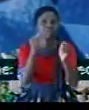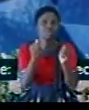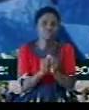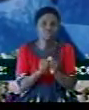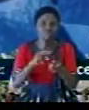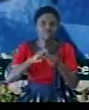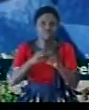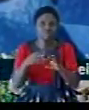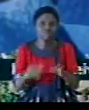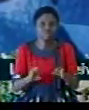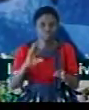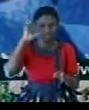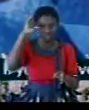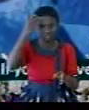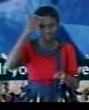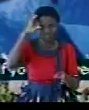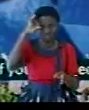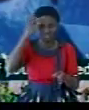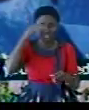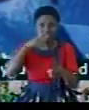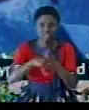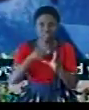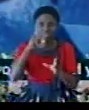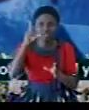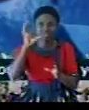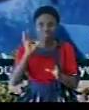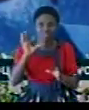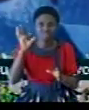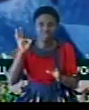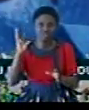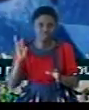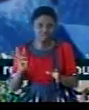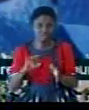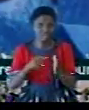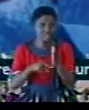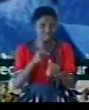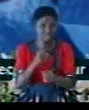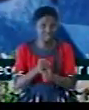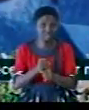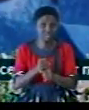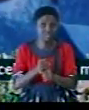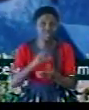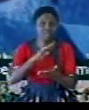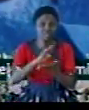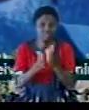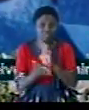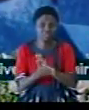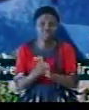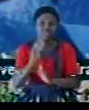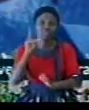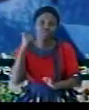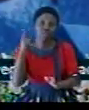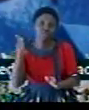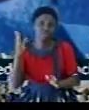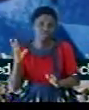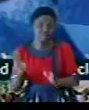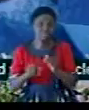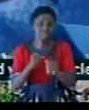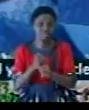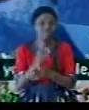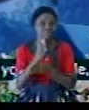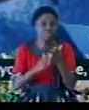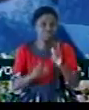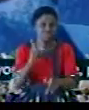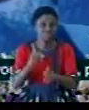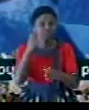in 1996. This year makes it 26 years. Some people know me here that like